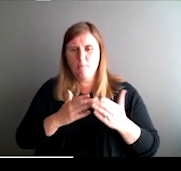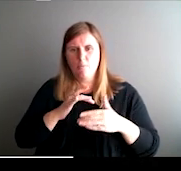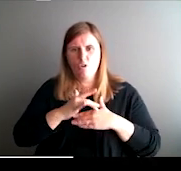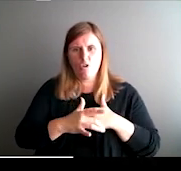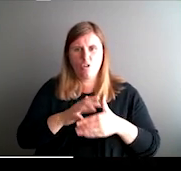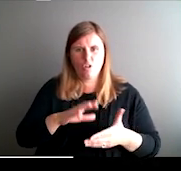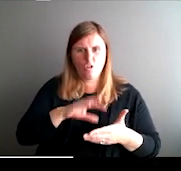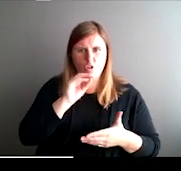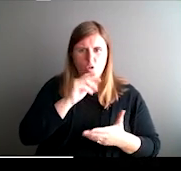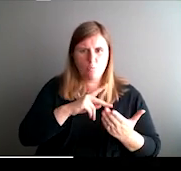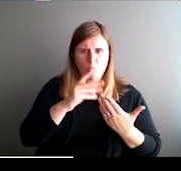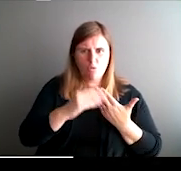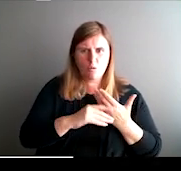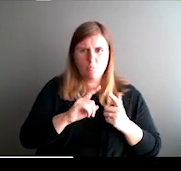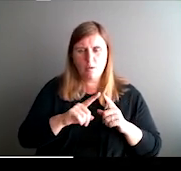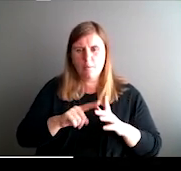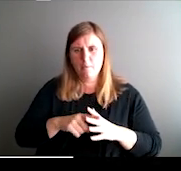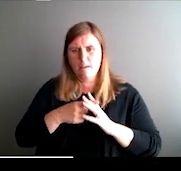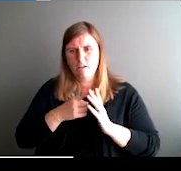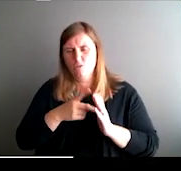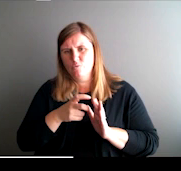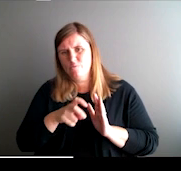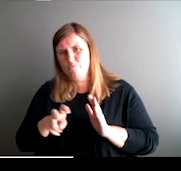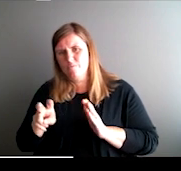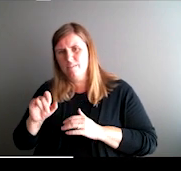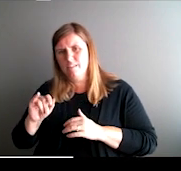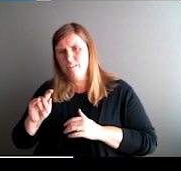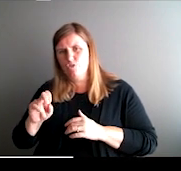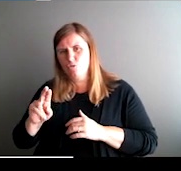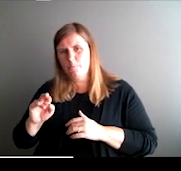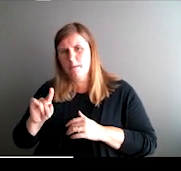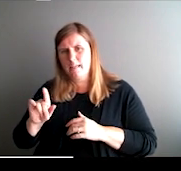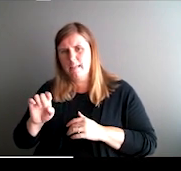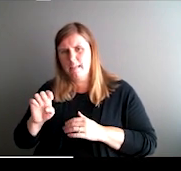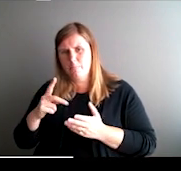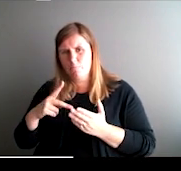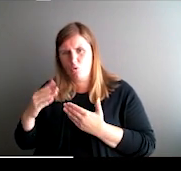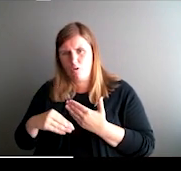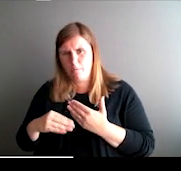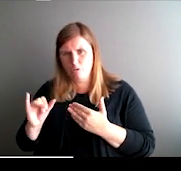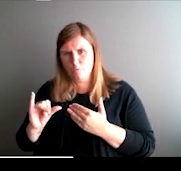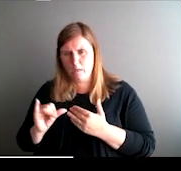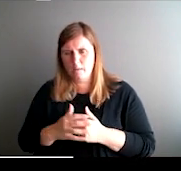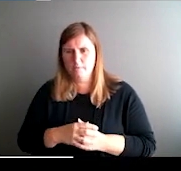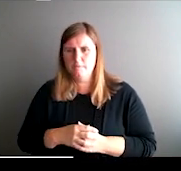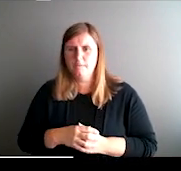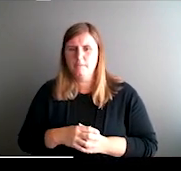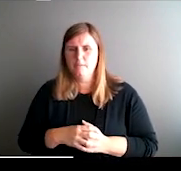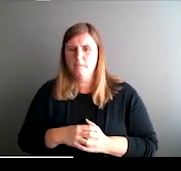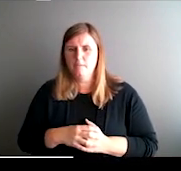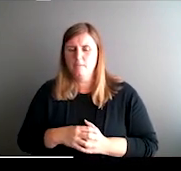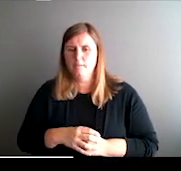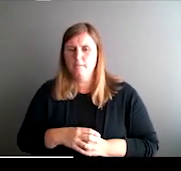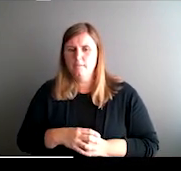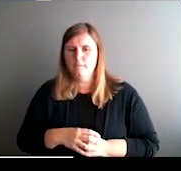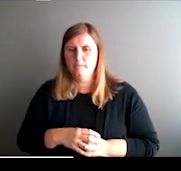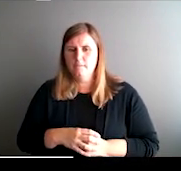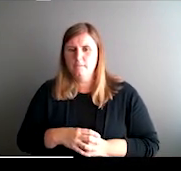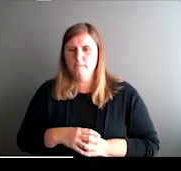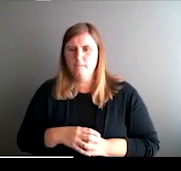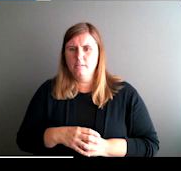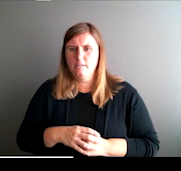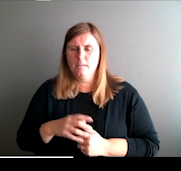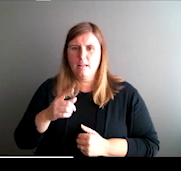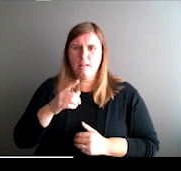learner programs, but are beginning now to go into intermediate programs, perhaps. This isn't, you know, these kids